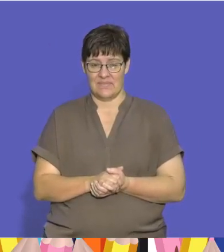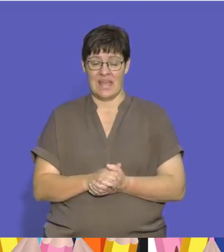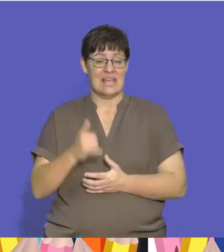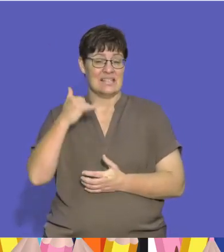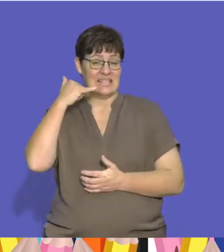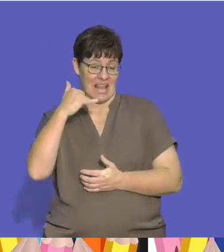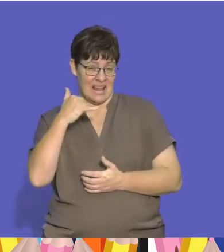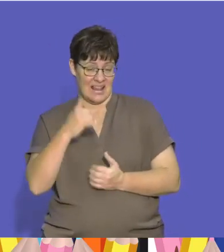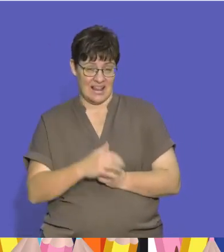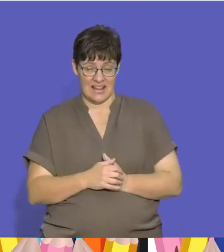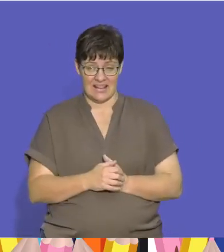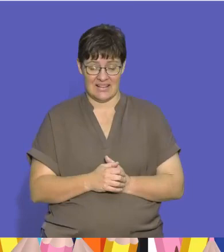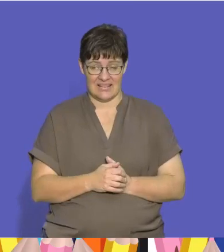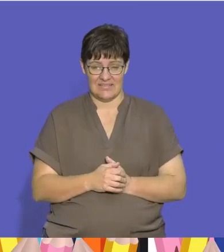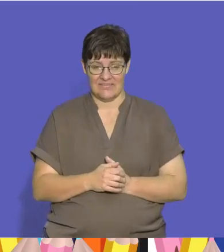cell.